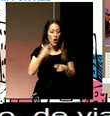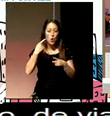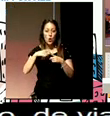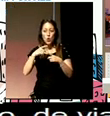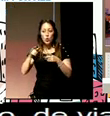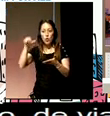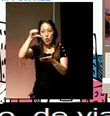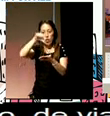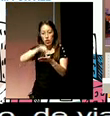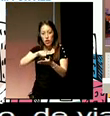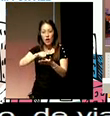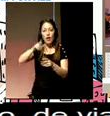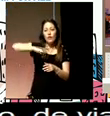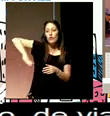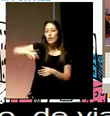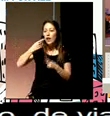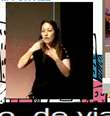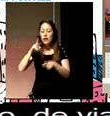when traveling.